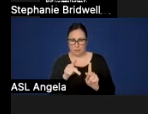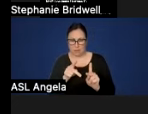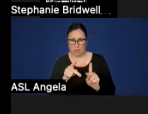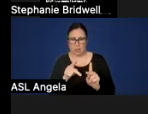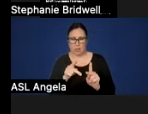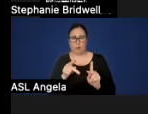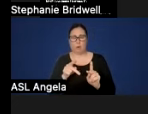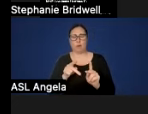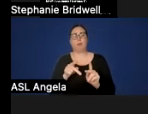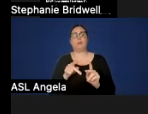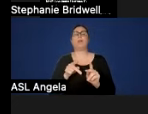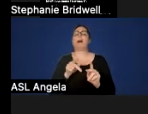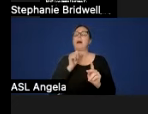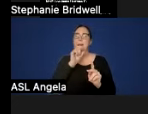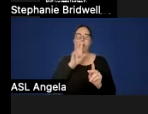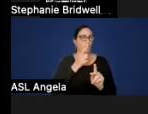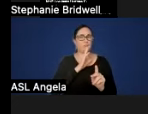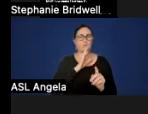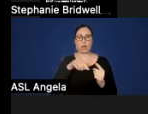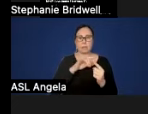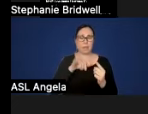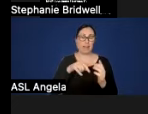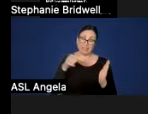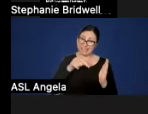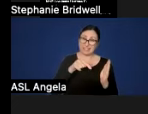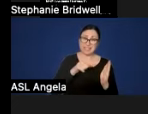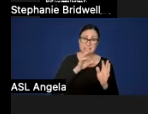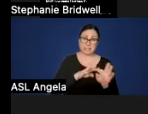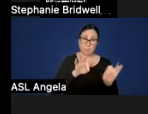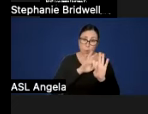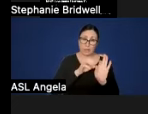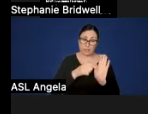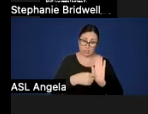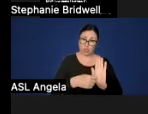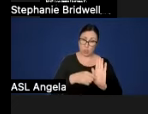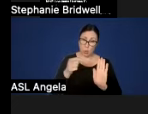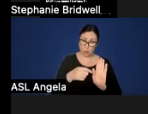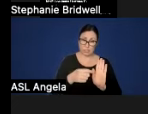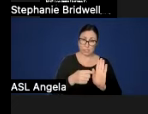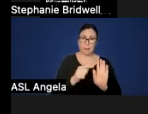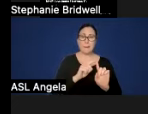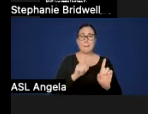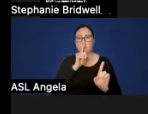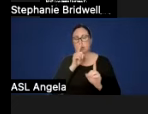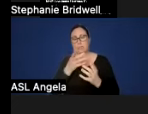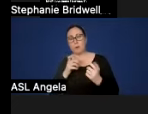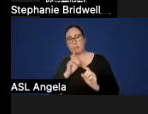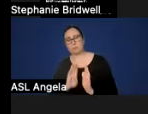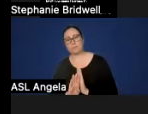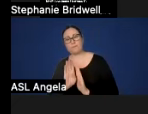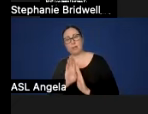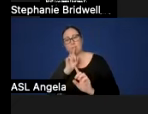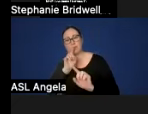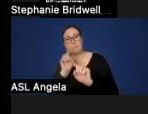yes, that is important because it shows that folks are working, but we really want to develop responses so that